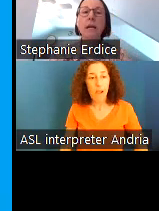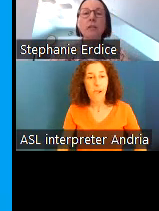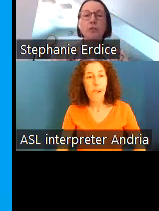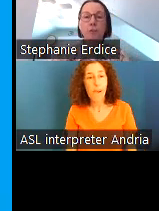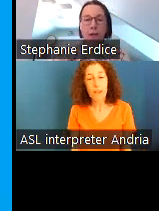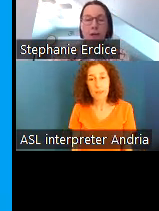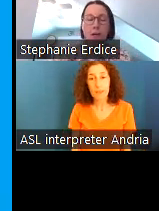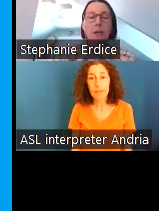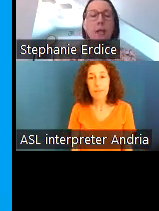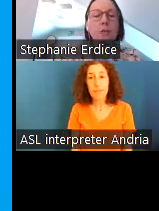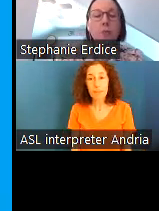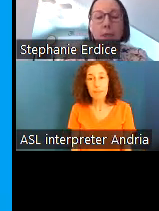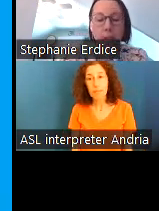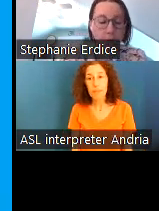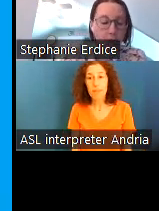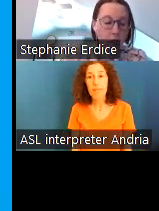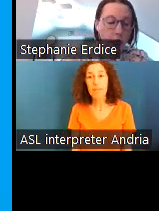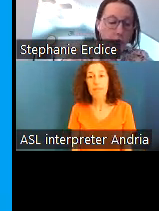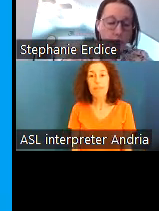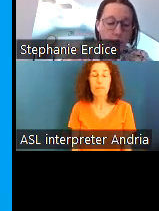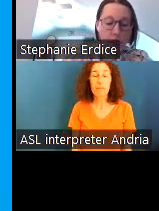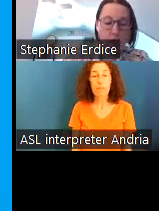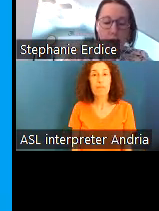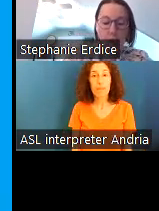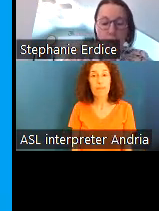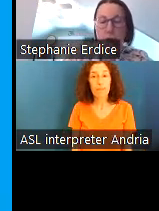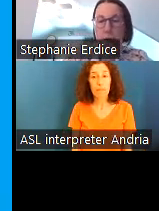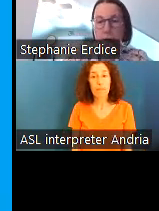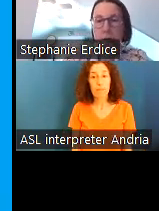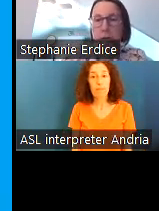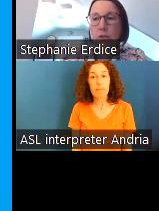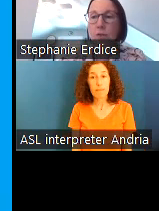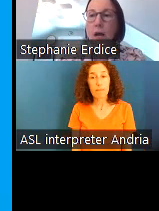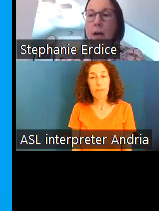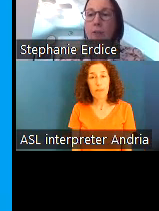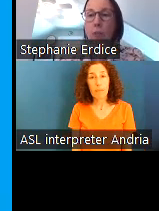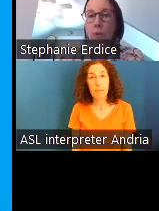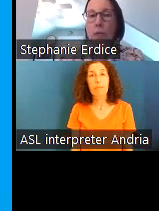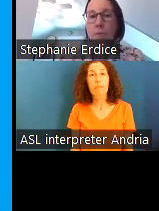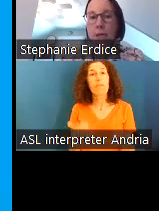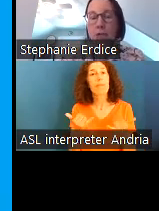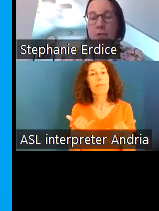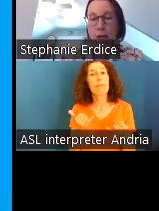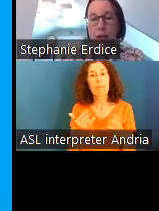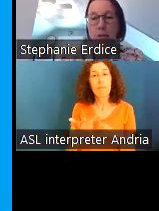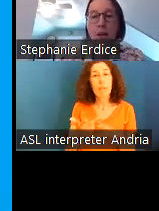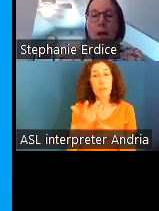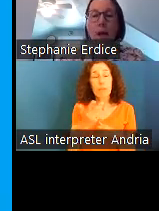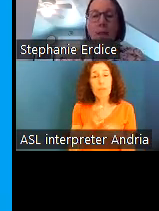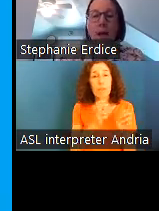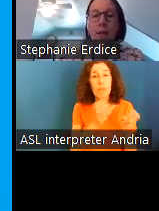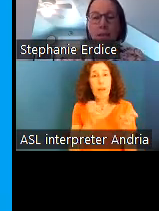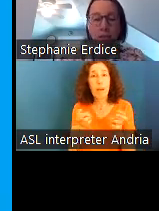So today's training is really 3 separate trainings. So it's kind of 3 mini